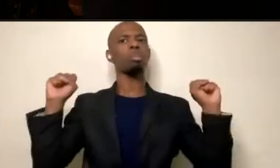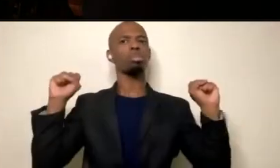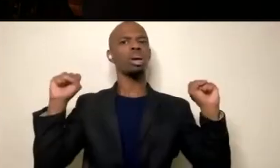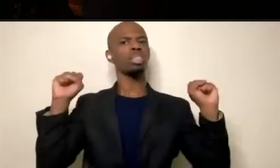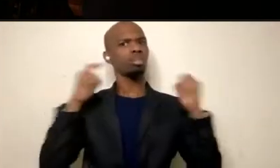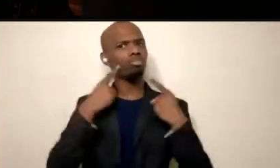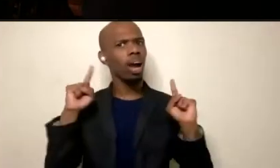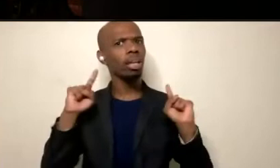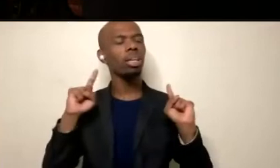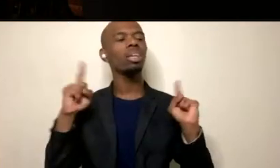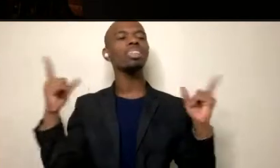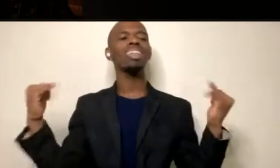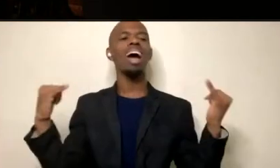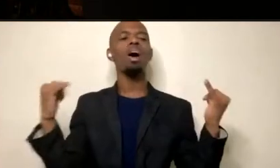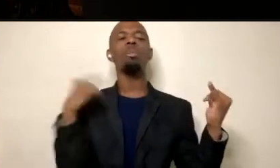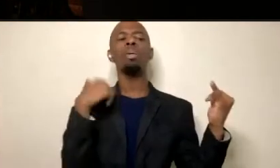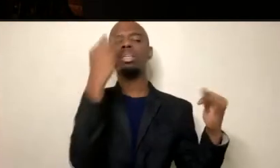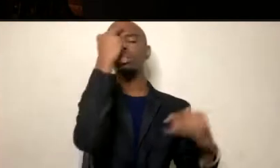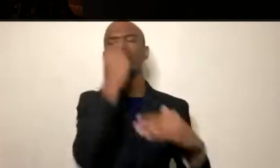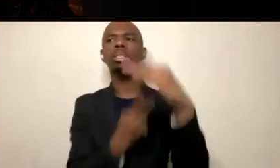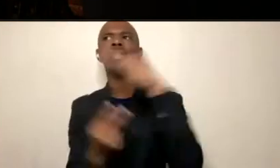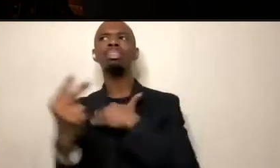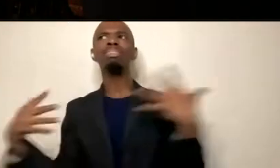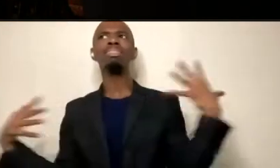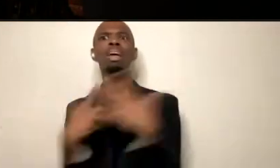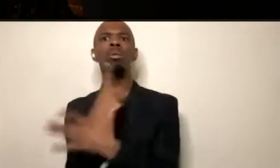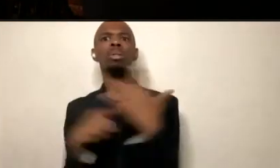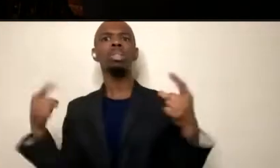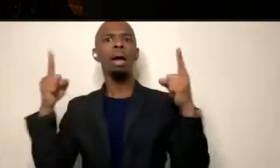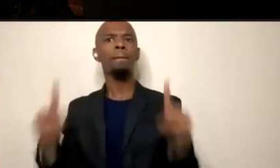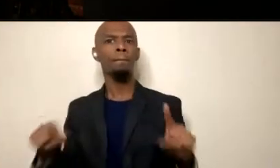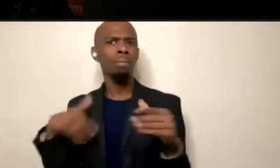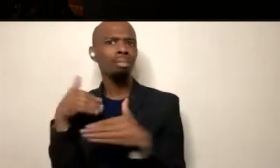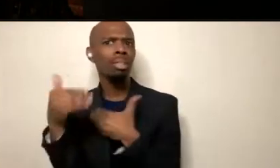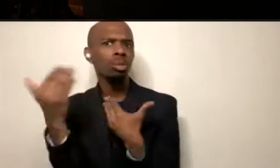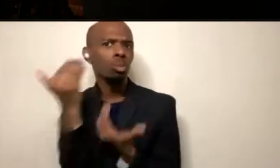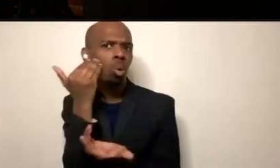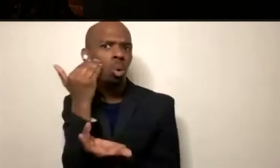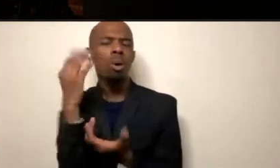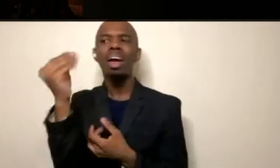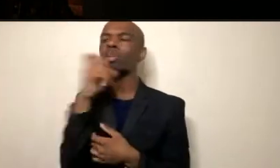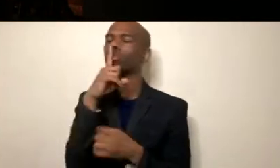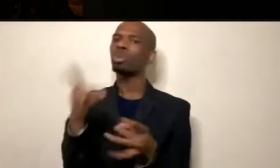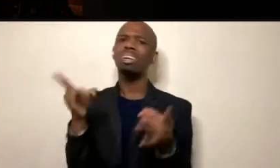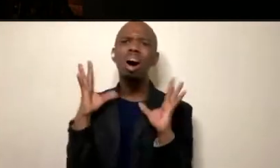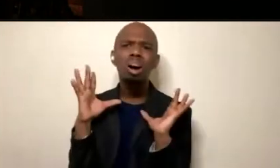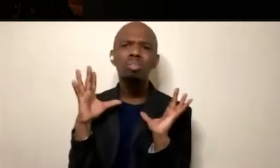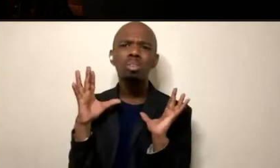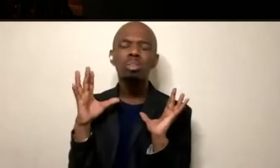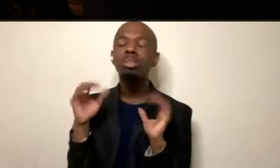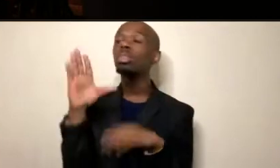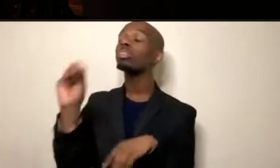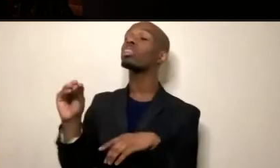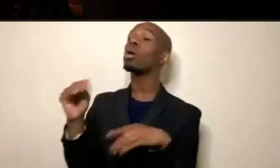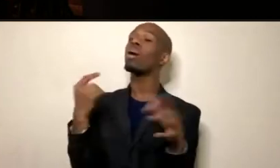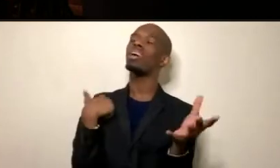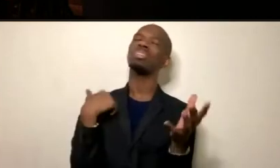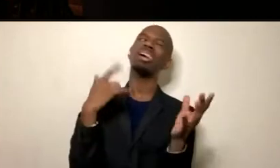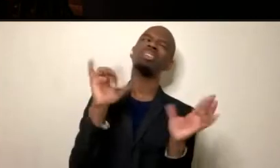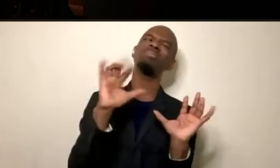they're not doing this, and black versus white, and white is better, and for the country to take that dive, and we were all, well, it was